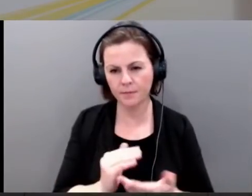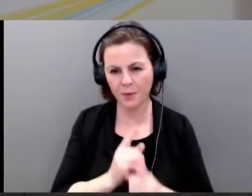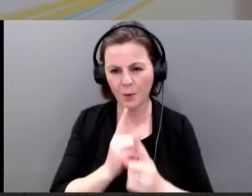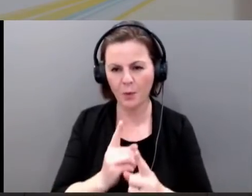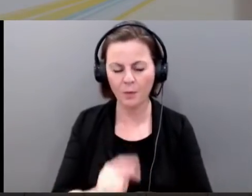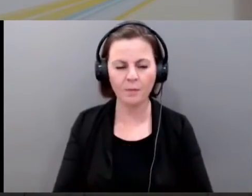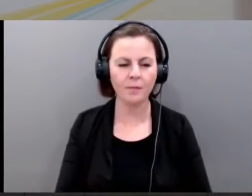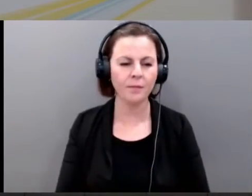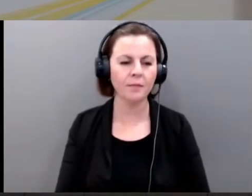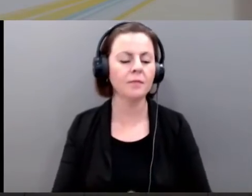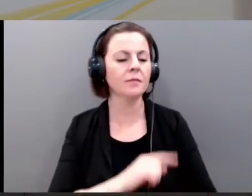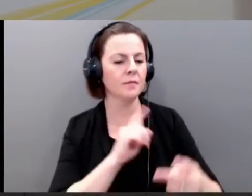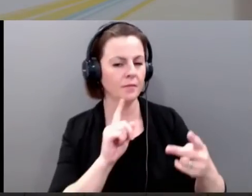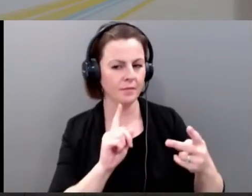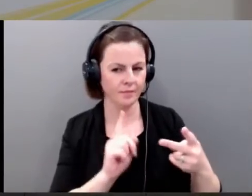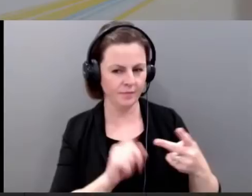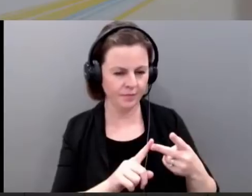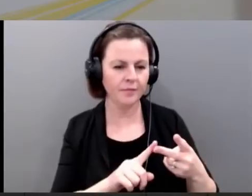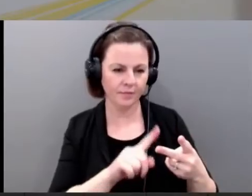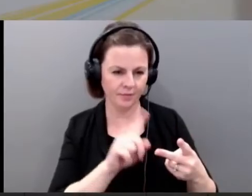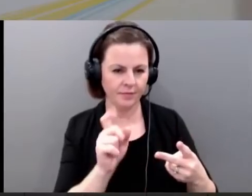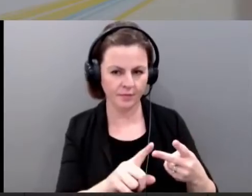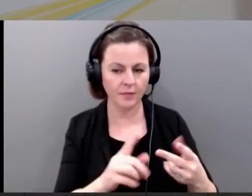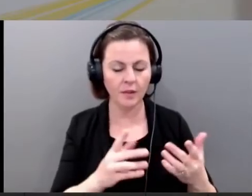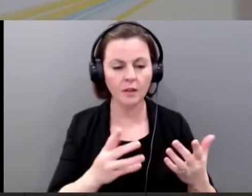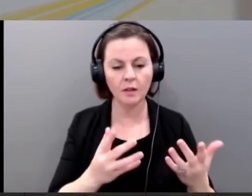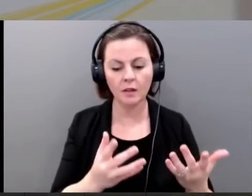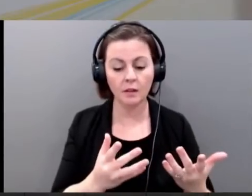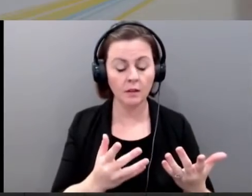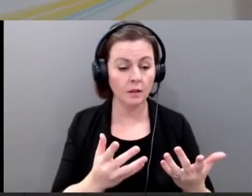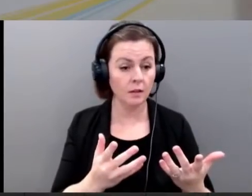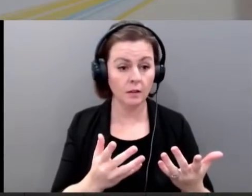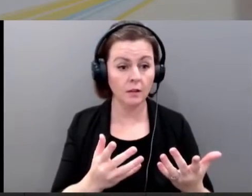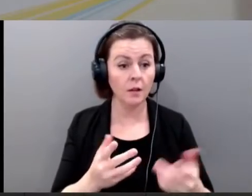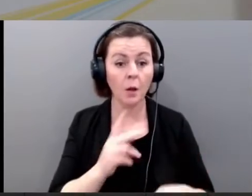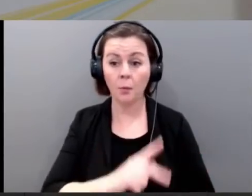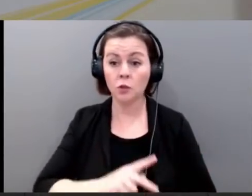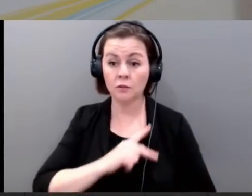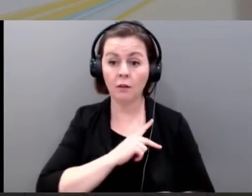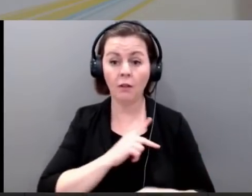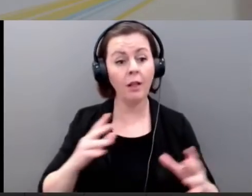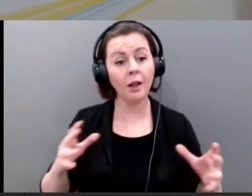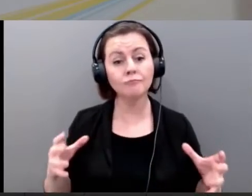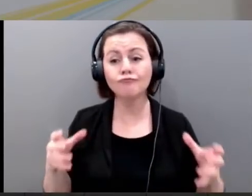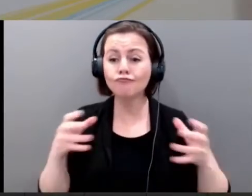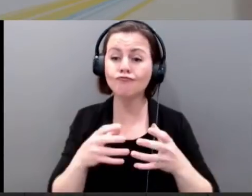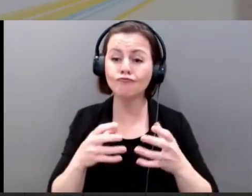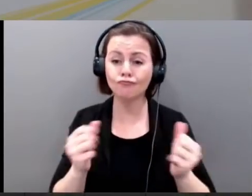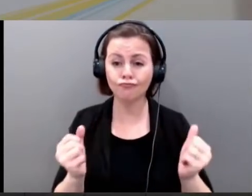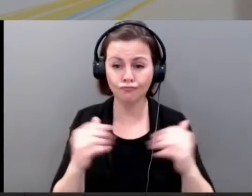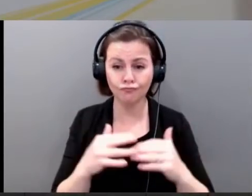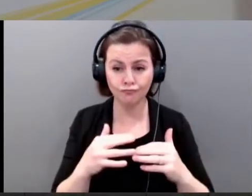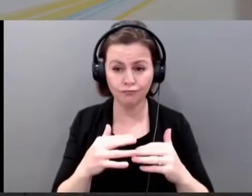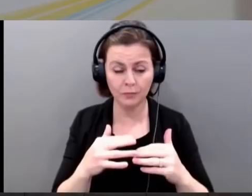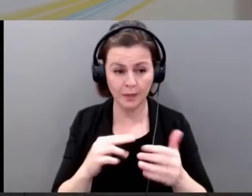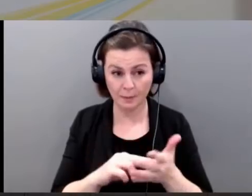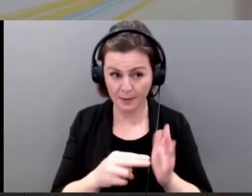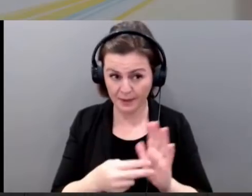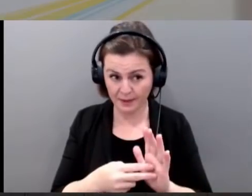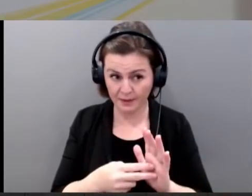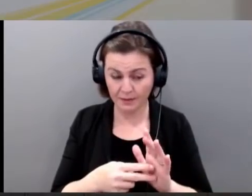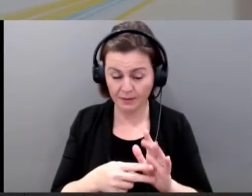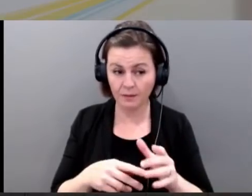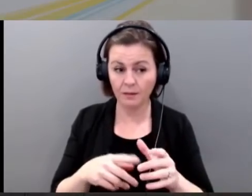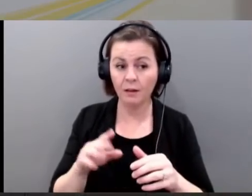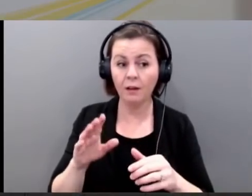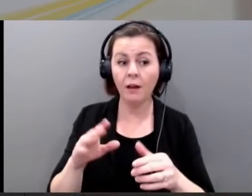And my second question is, so there's no more personal gatherings. So I assume that means nobody from outside